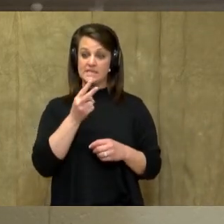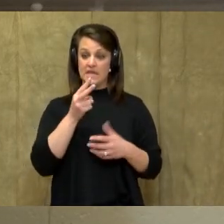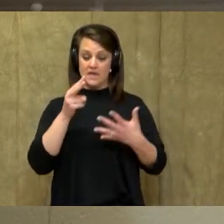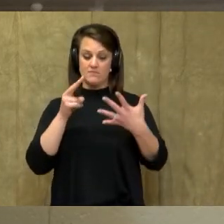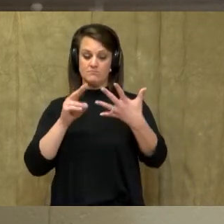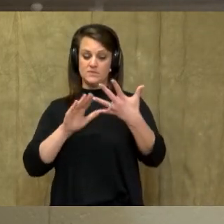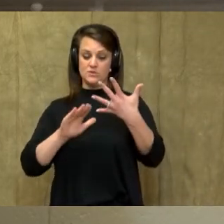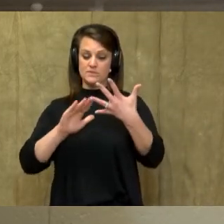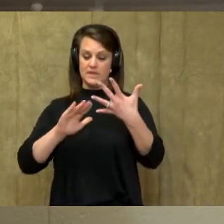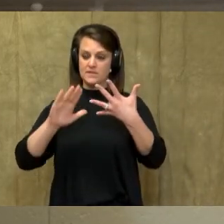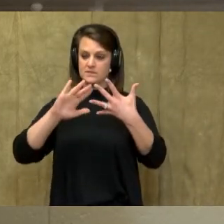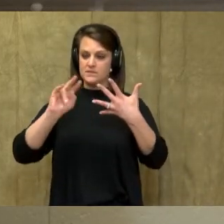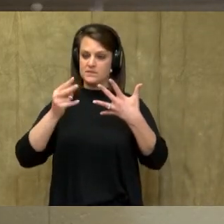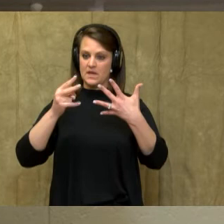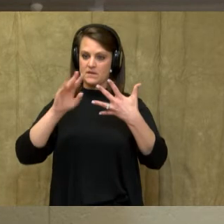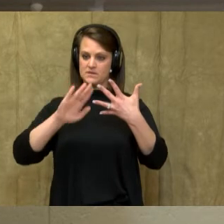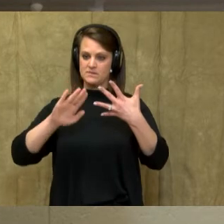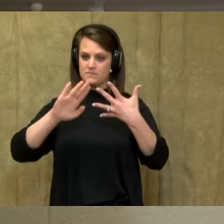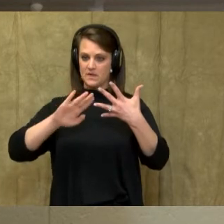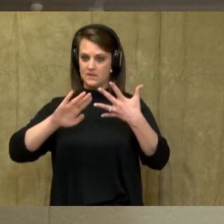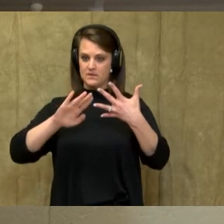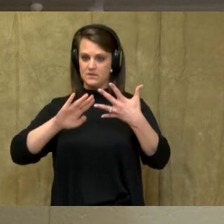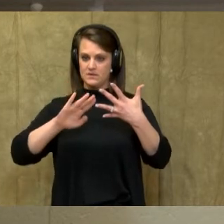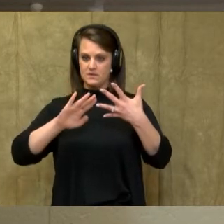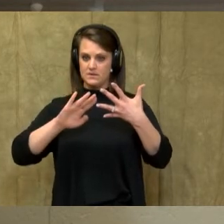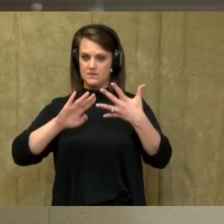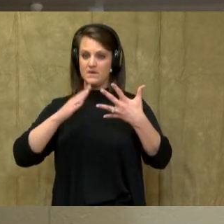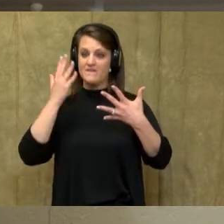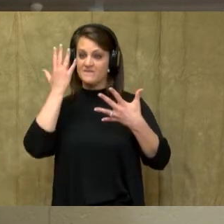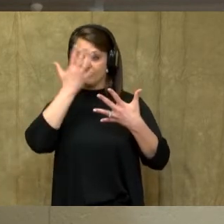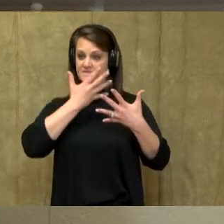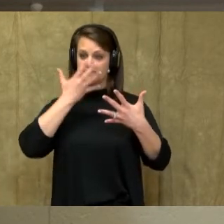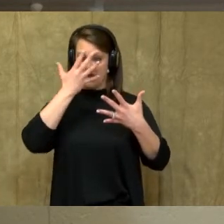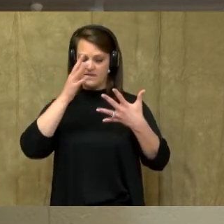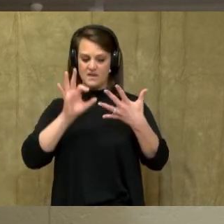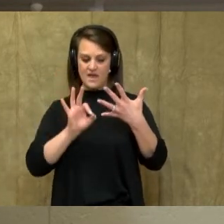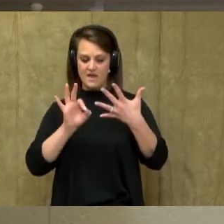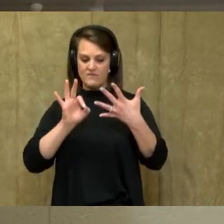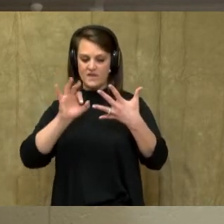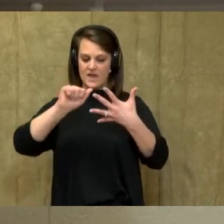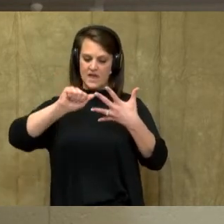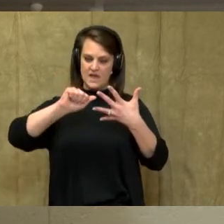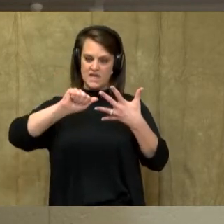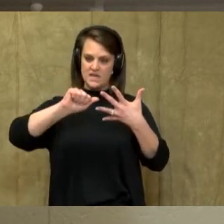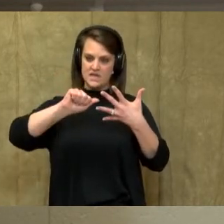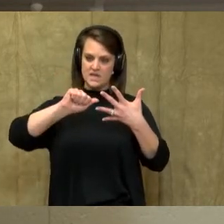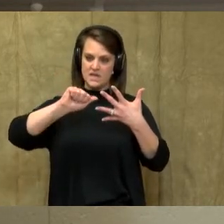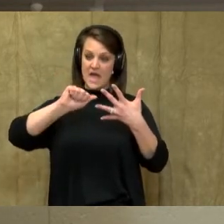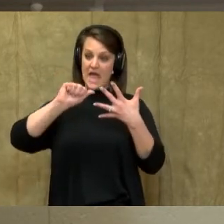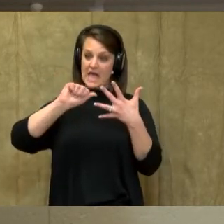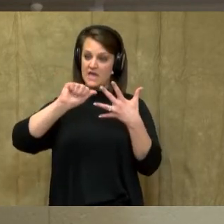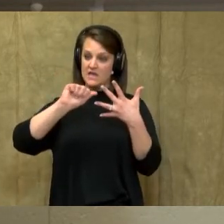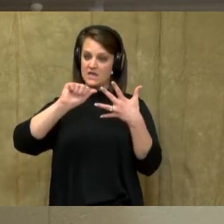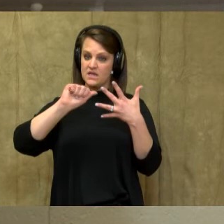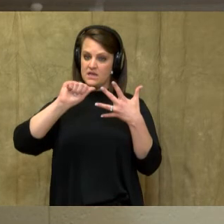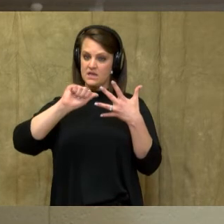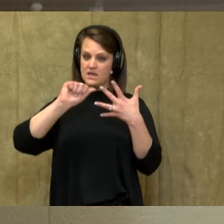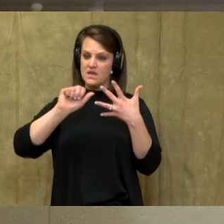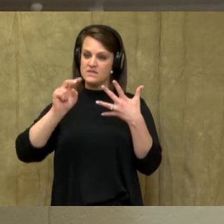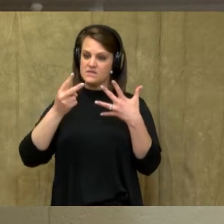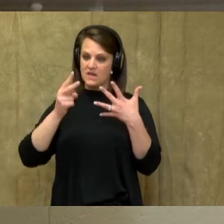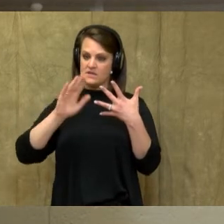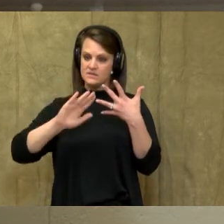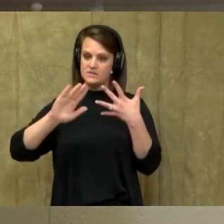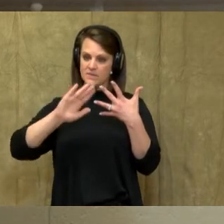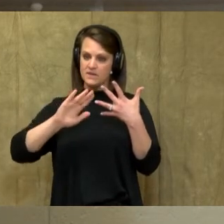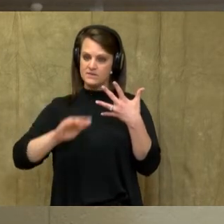what we have next, and we know from the word face, F-A, that the A should be on that second space